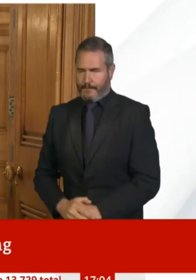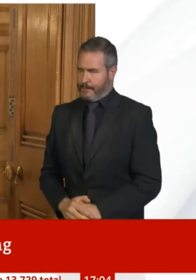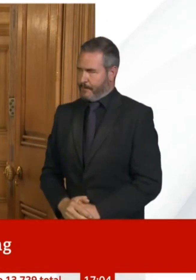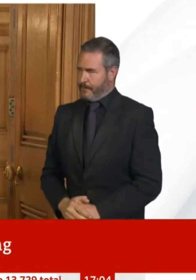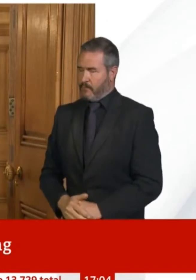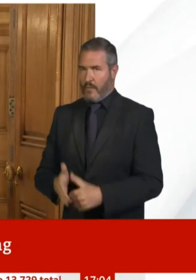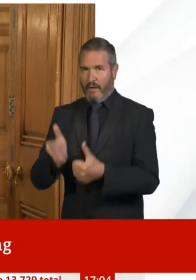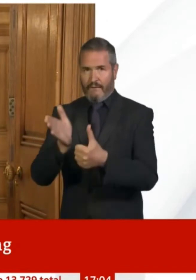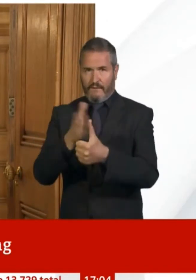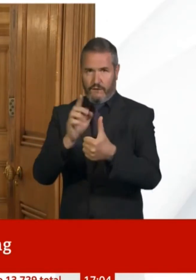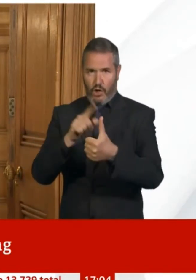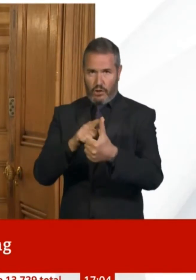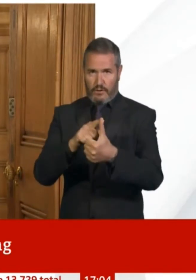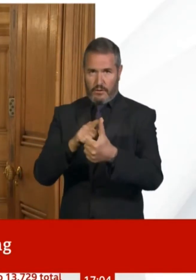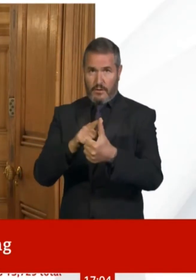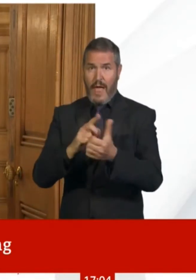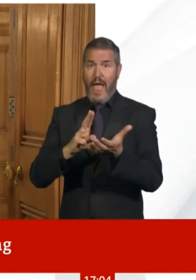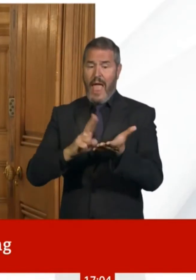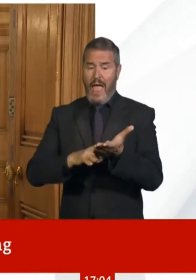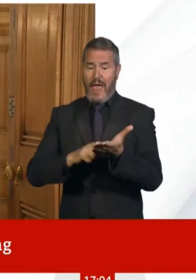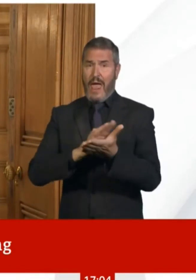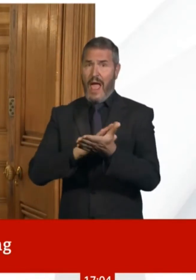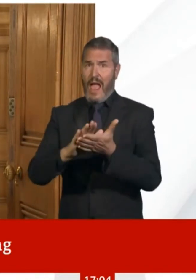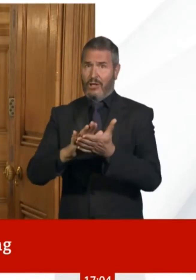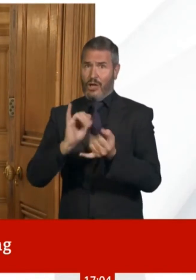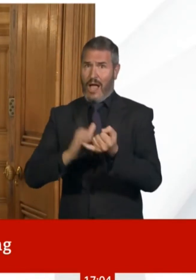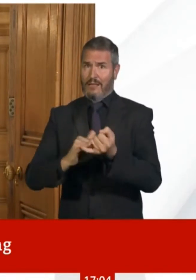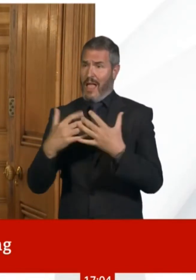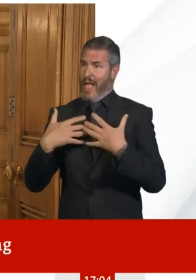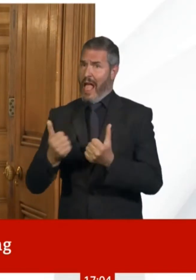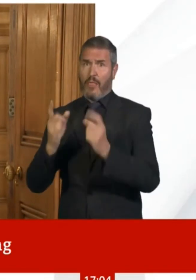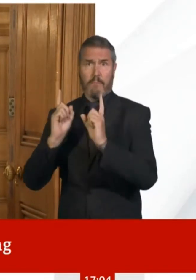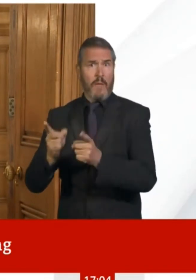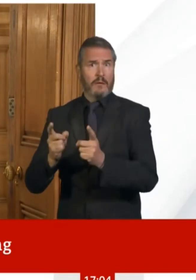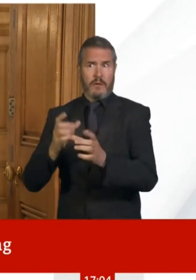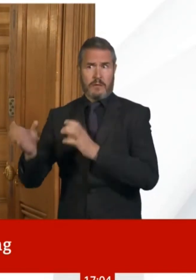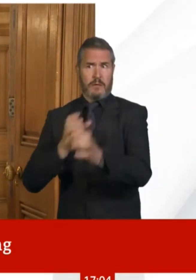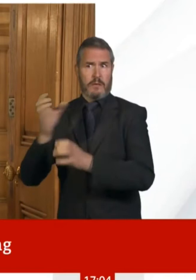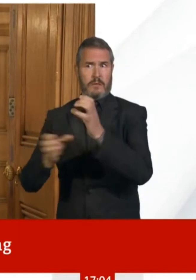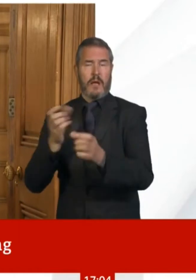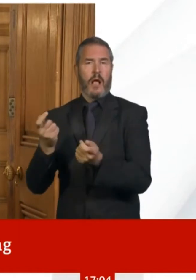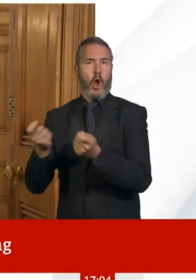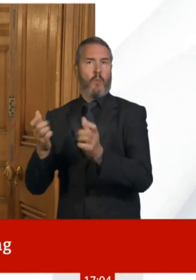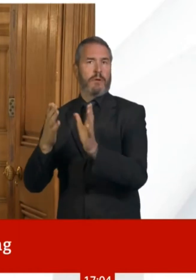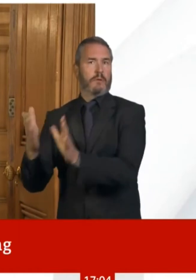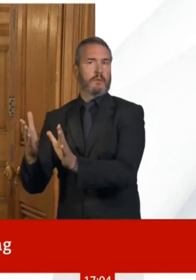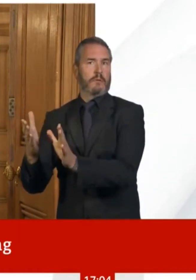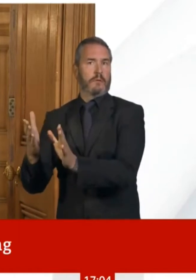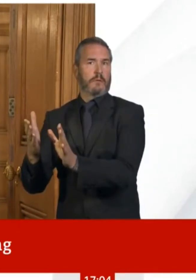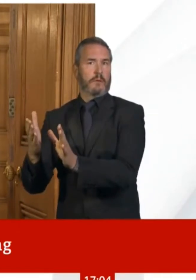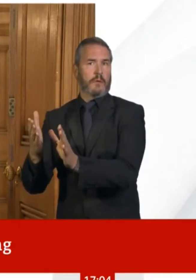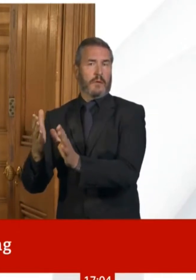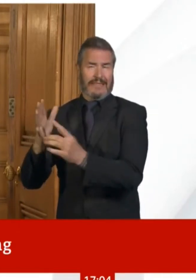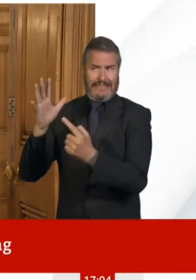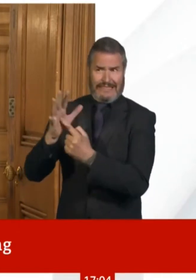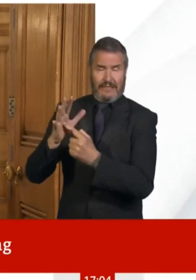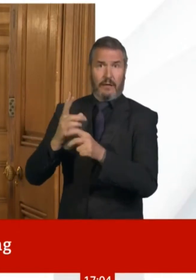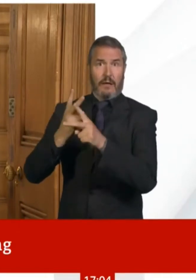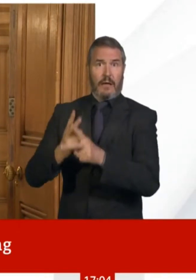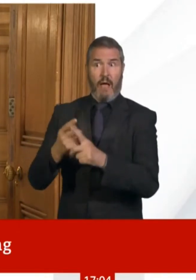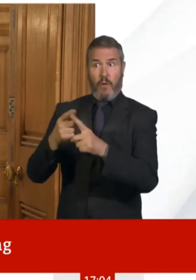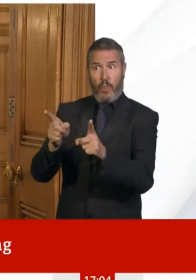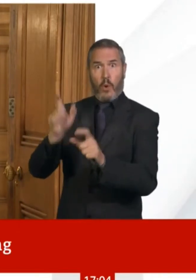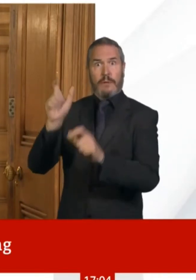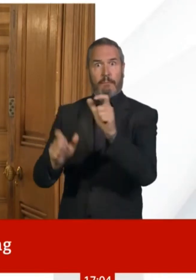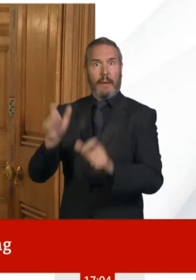First, we must protect the NHS's ability to cope. We must be confident that we're able to provide sufficient critical care and specialist